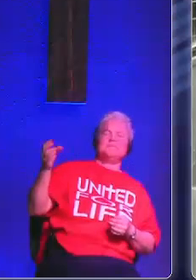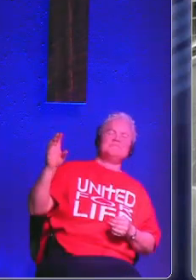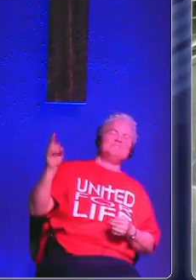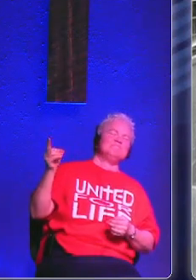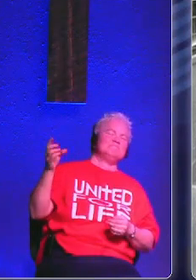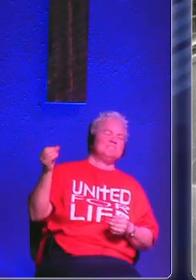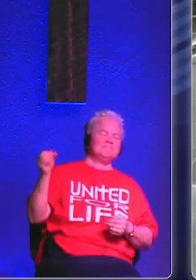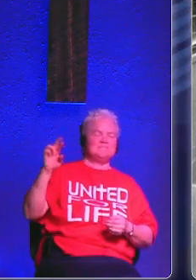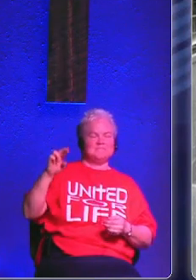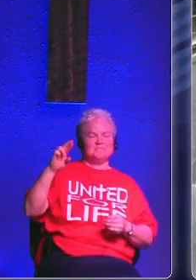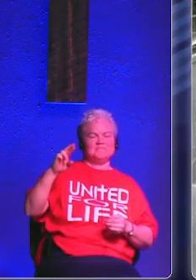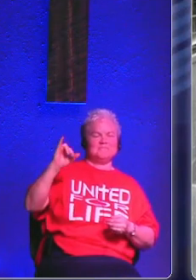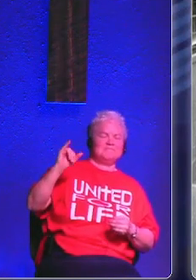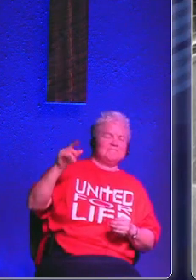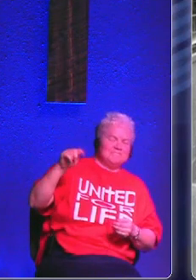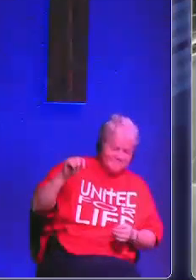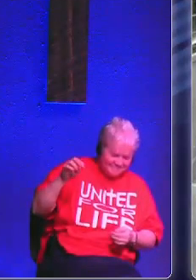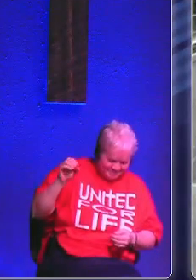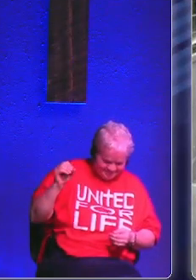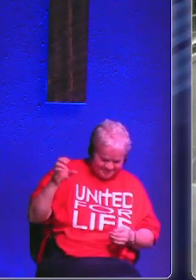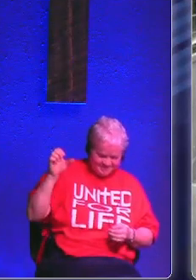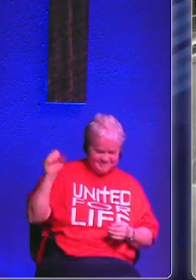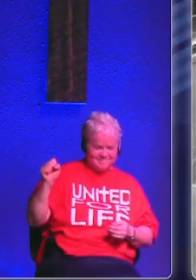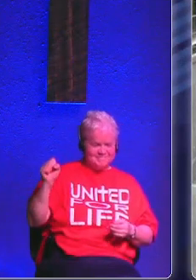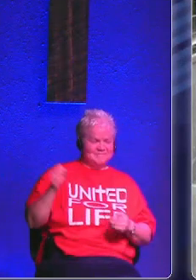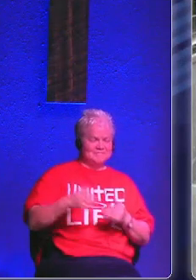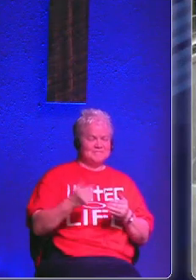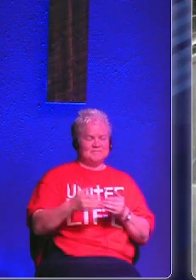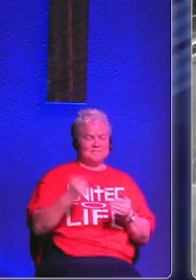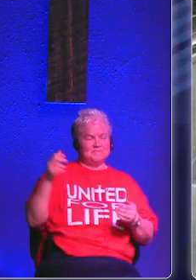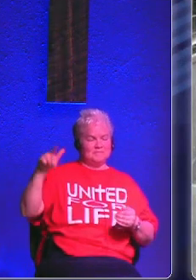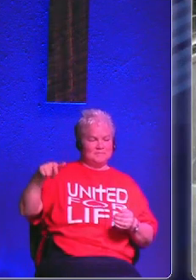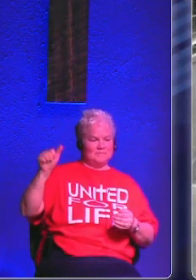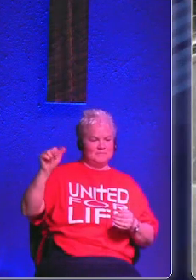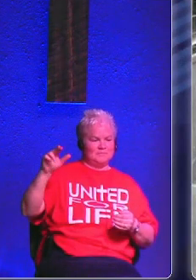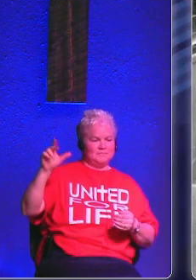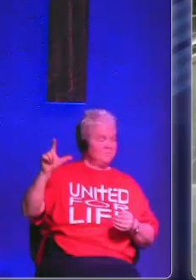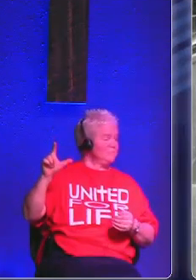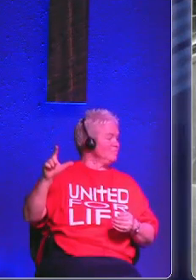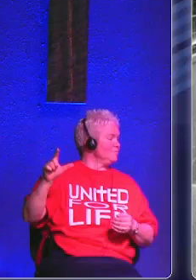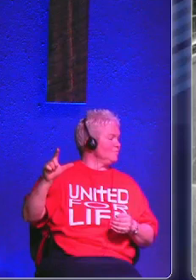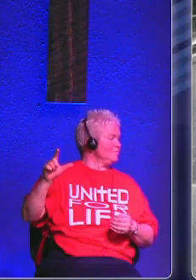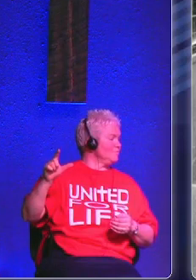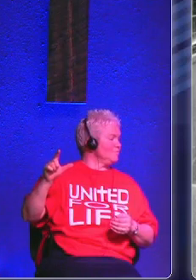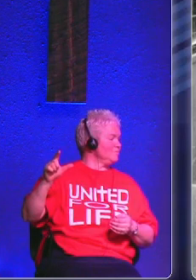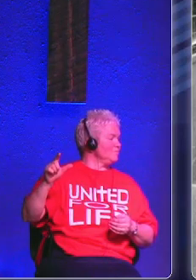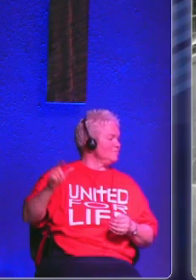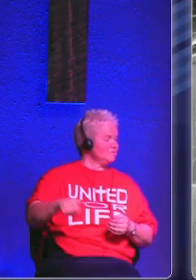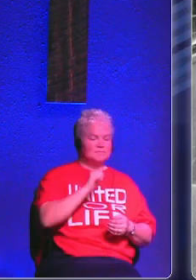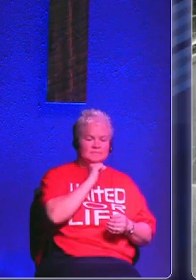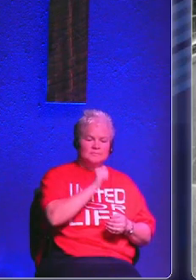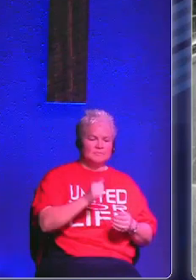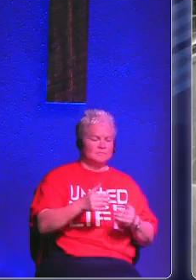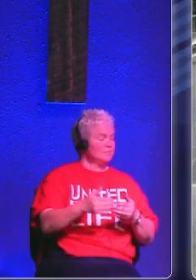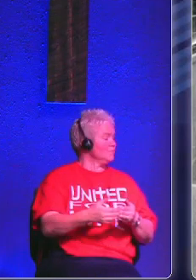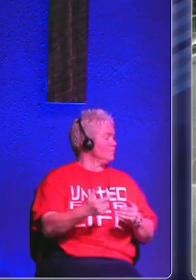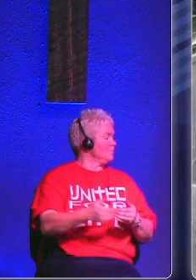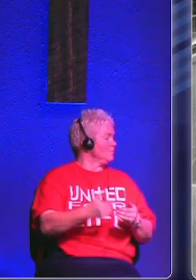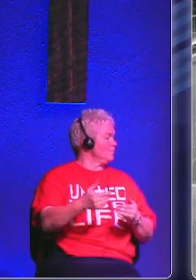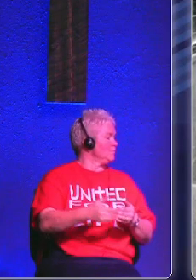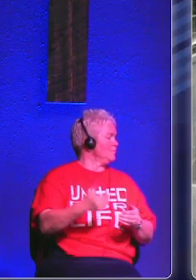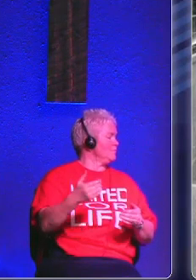Doritos. That's easy. Everything that Paul just said here, that does not sound